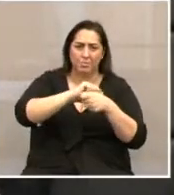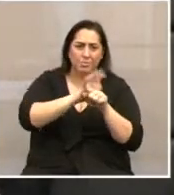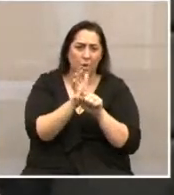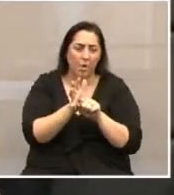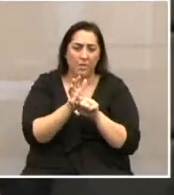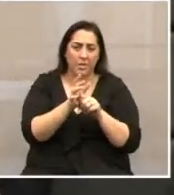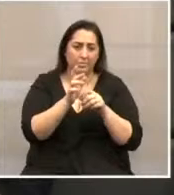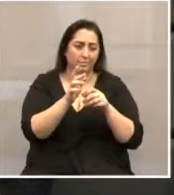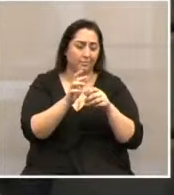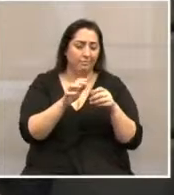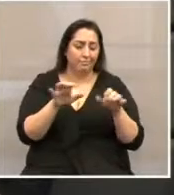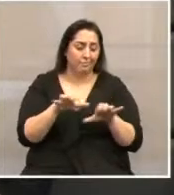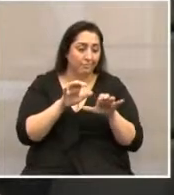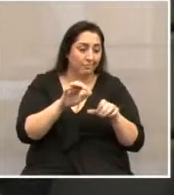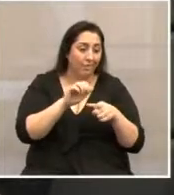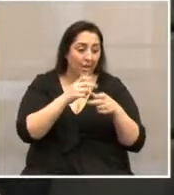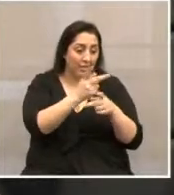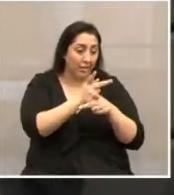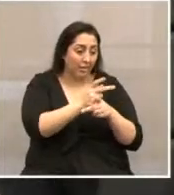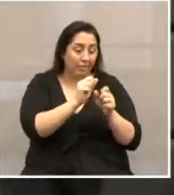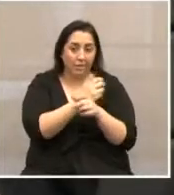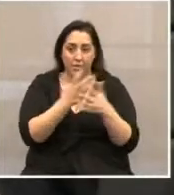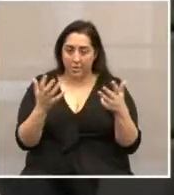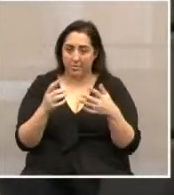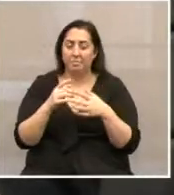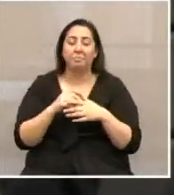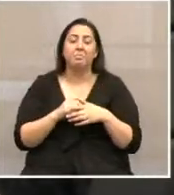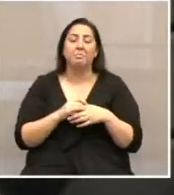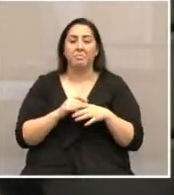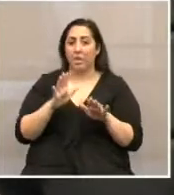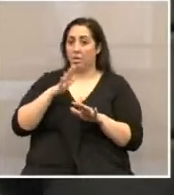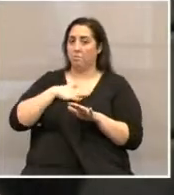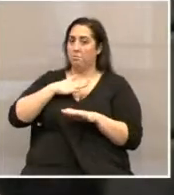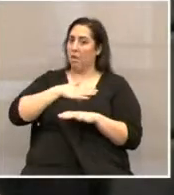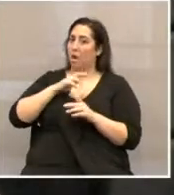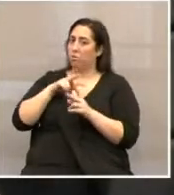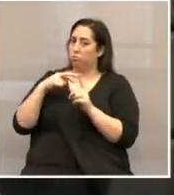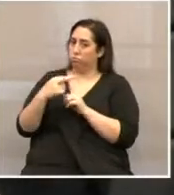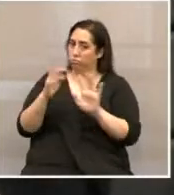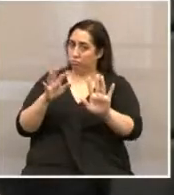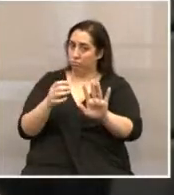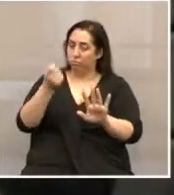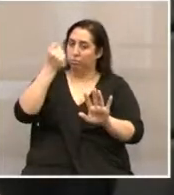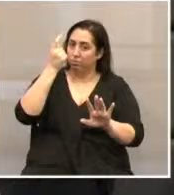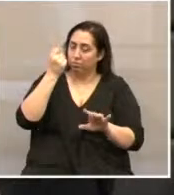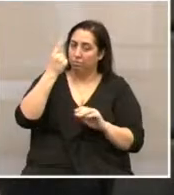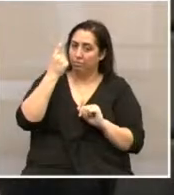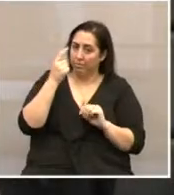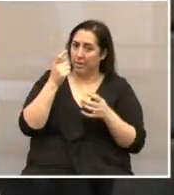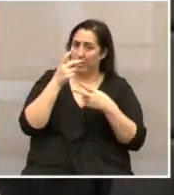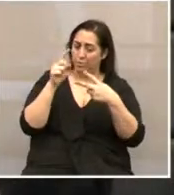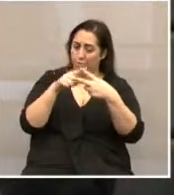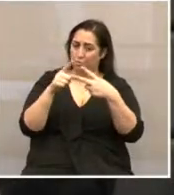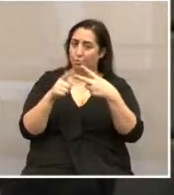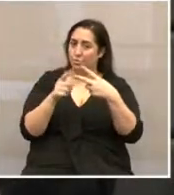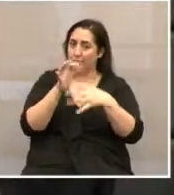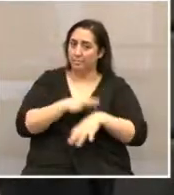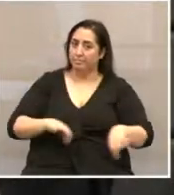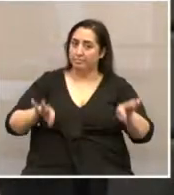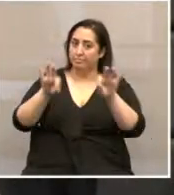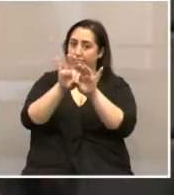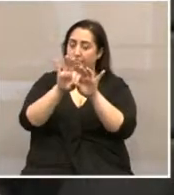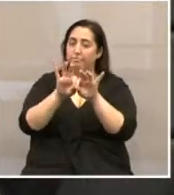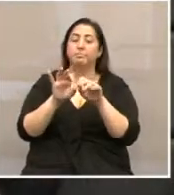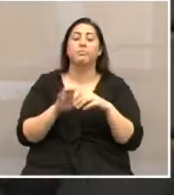been characterized. In my view, and it's very important to understand two very